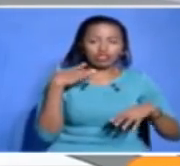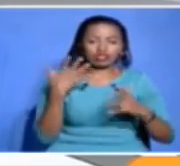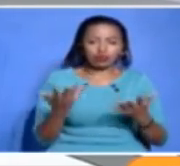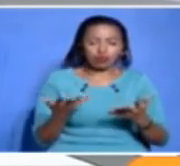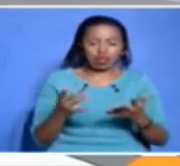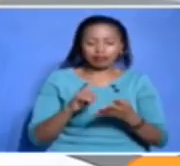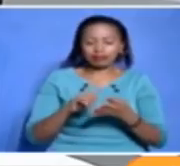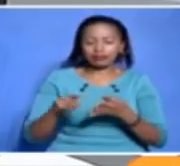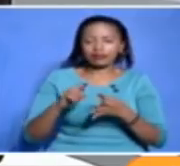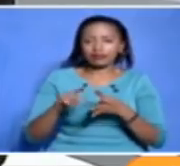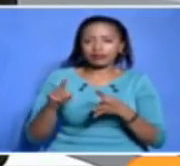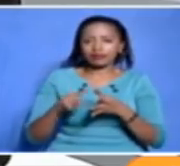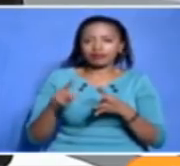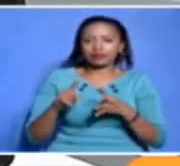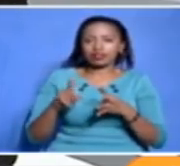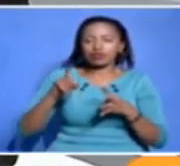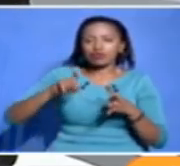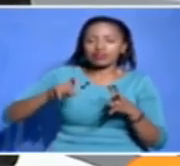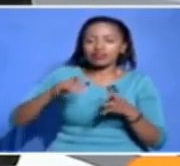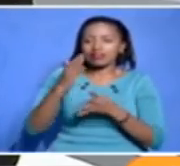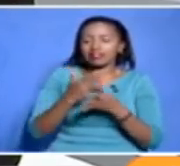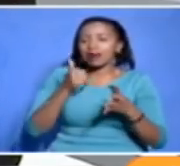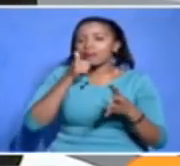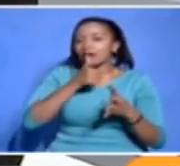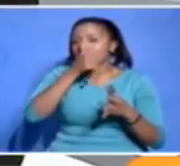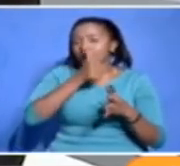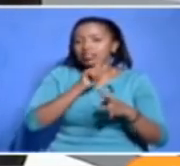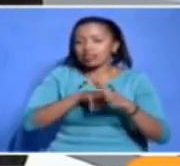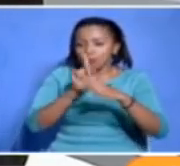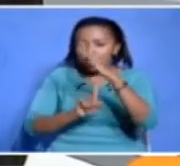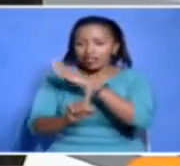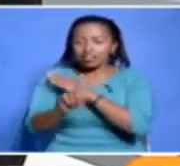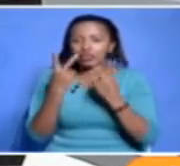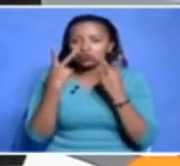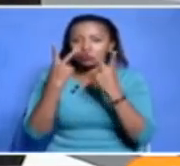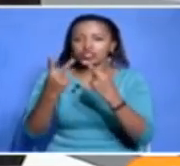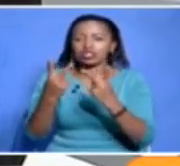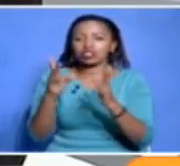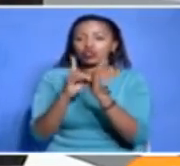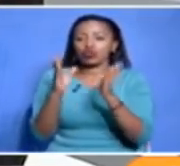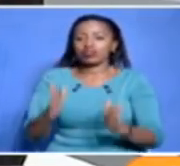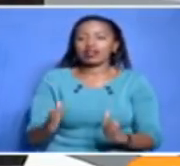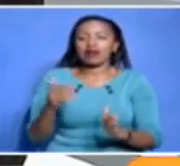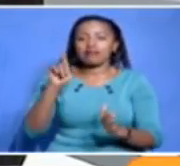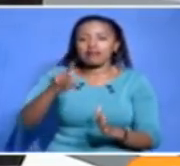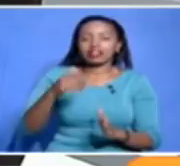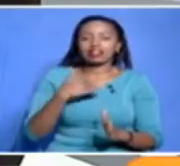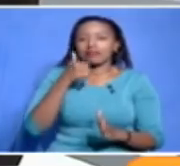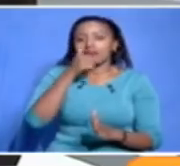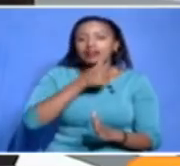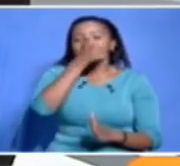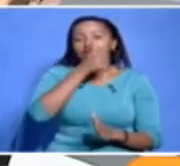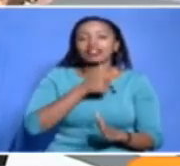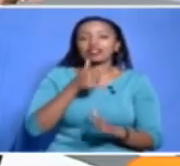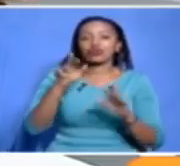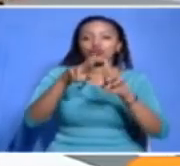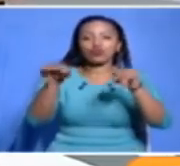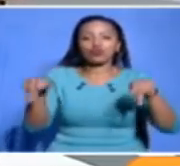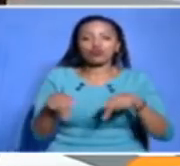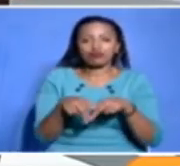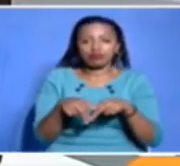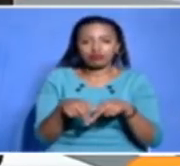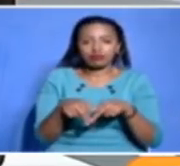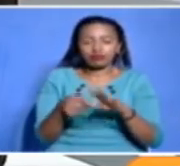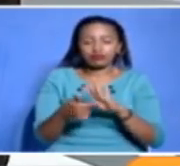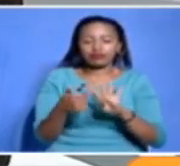the patient, some privacy when you are in any of these rooms. Now, all of these things are again prescribed by law. So if you want to start a